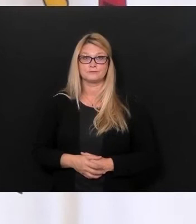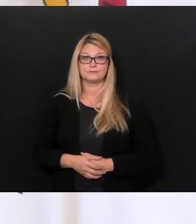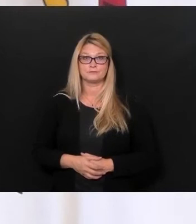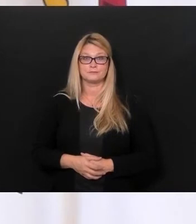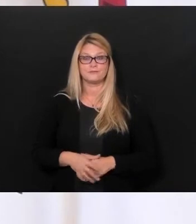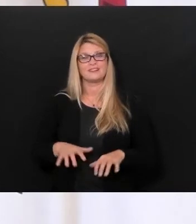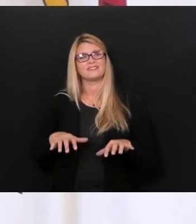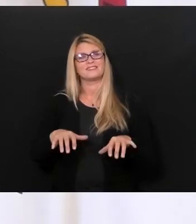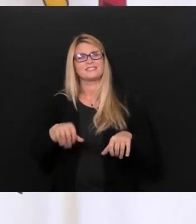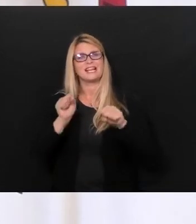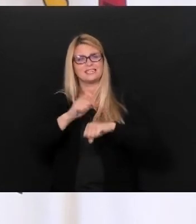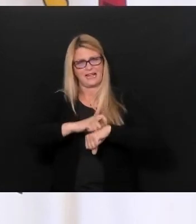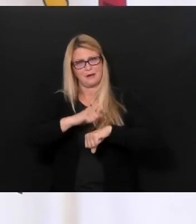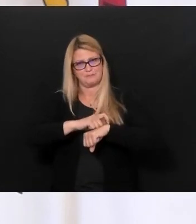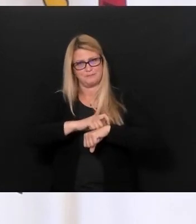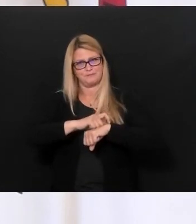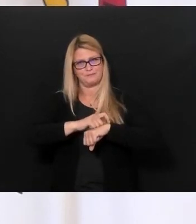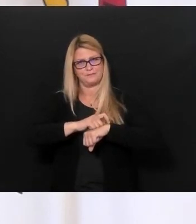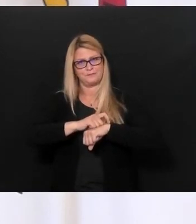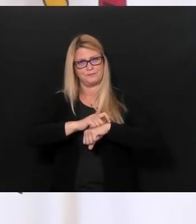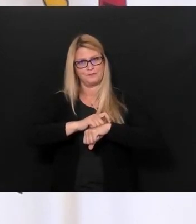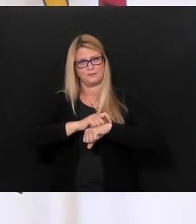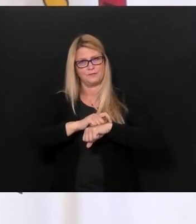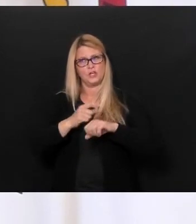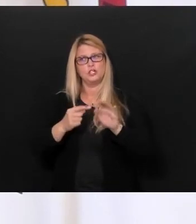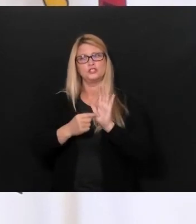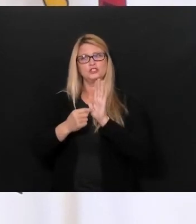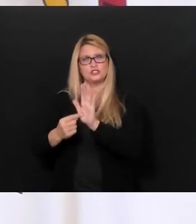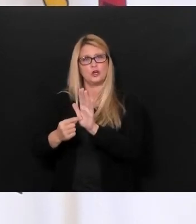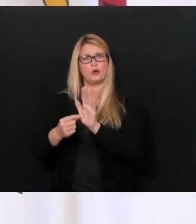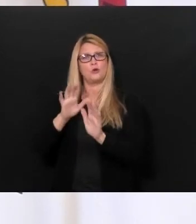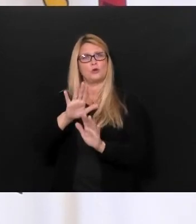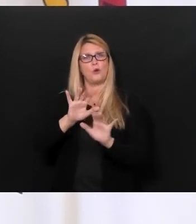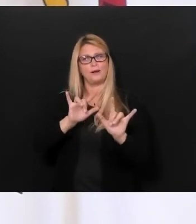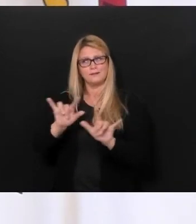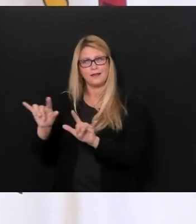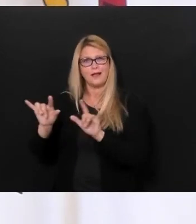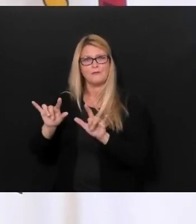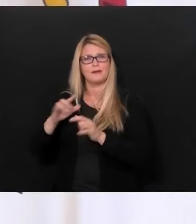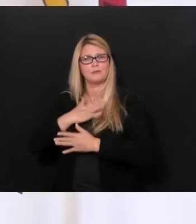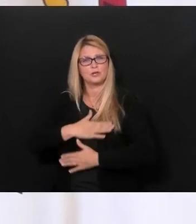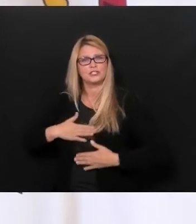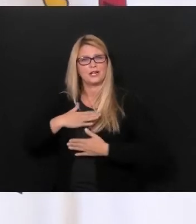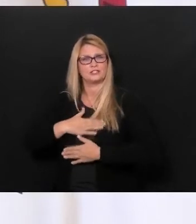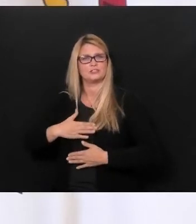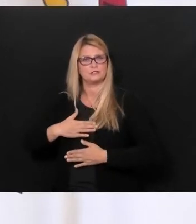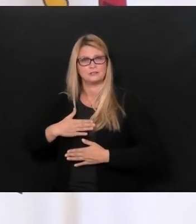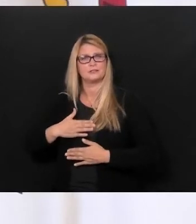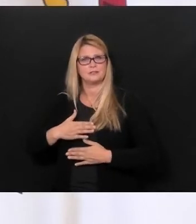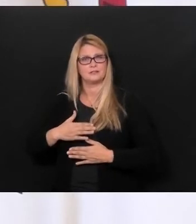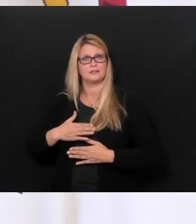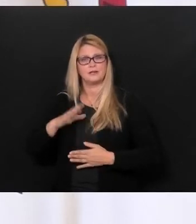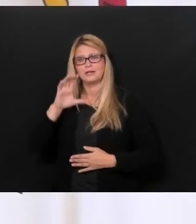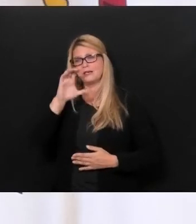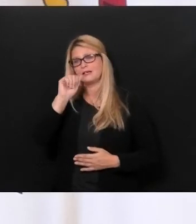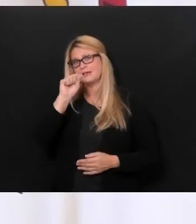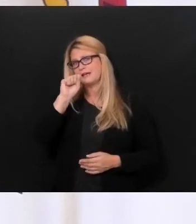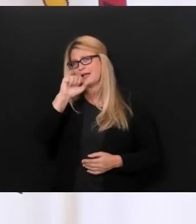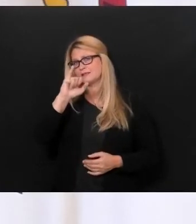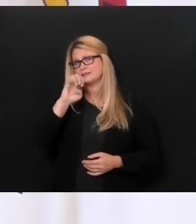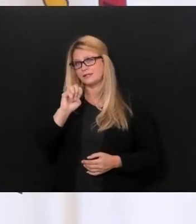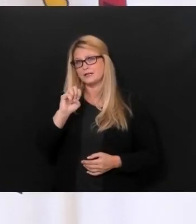Take time. Take time to show them how much you love them, how much you appreciate them. And Cassie, you'll surely be